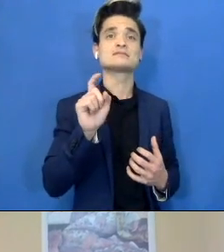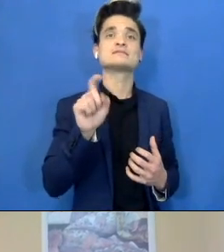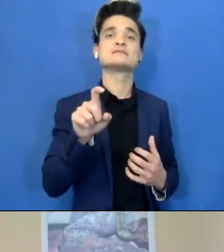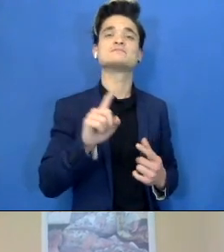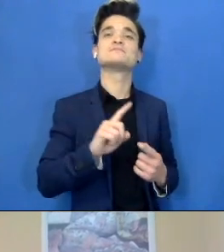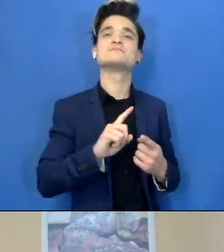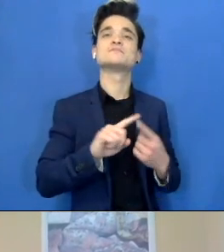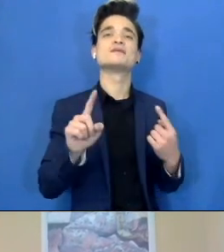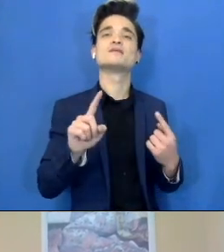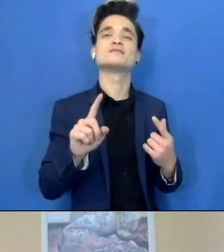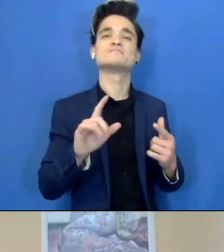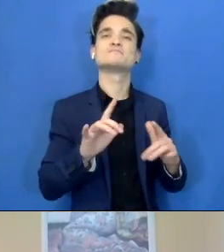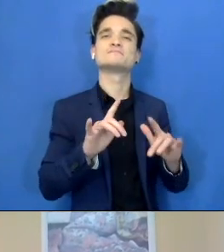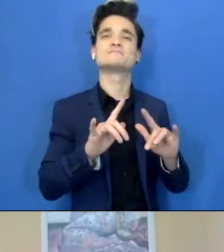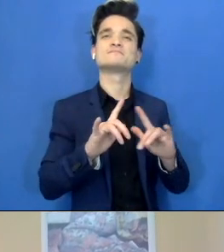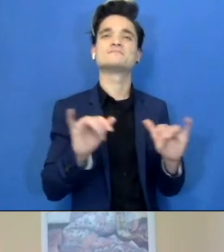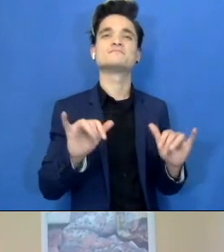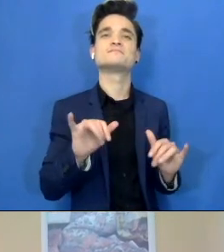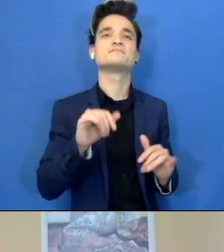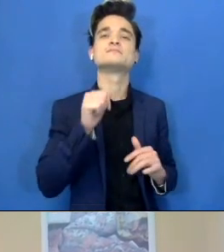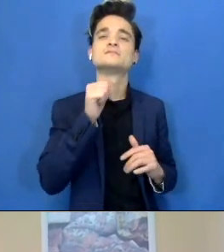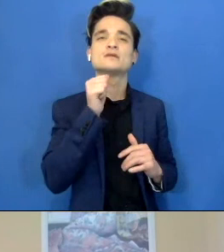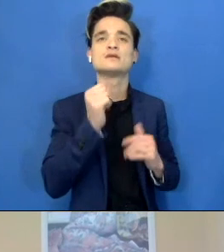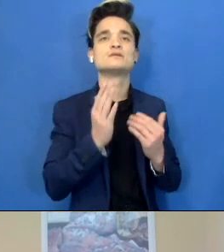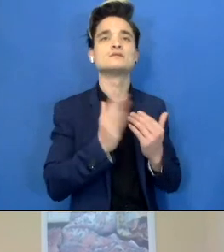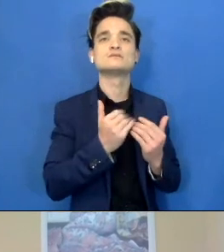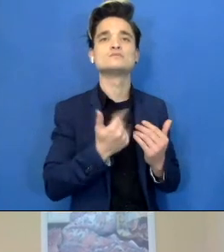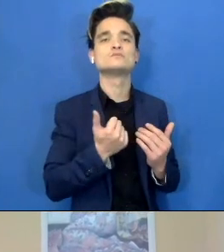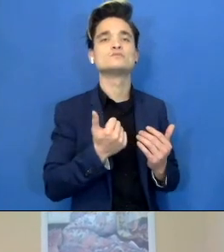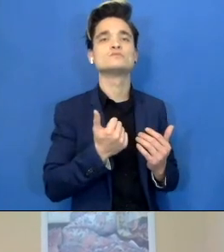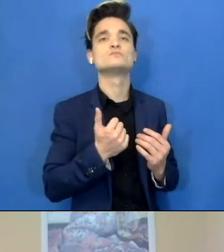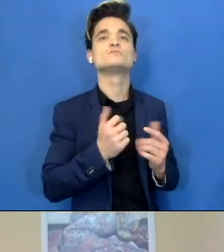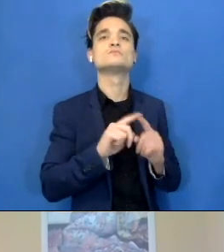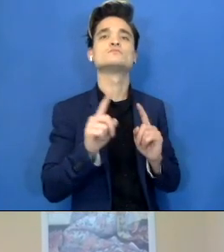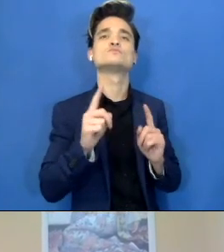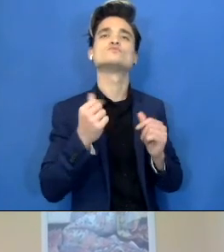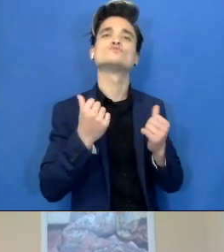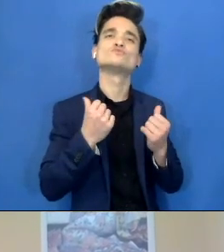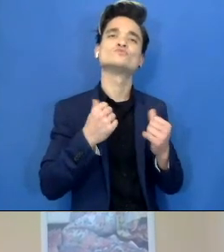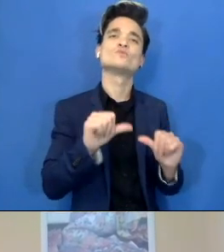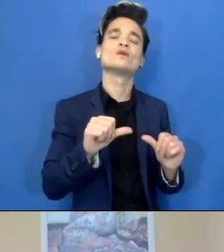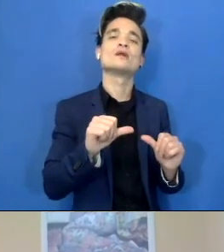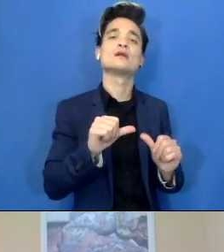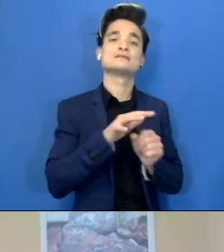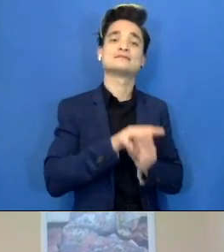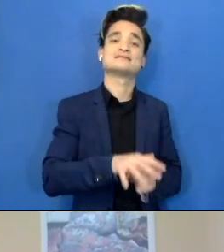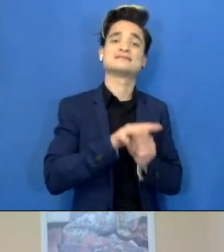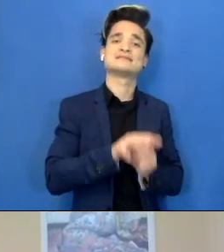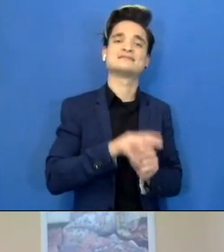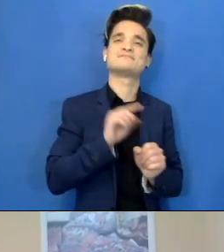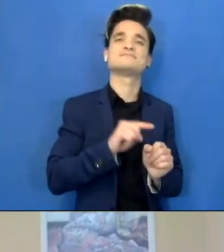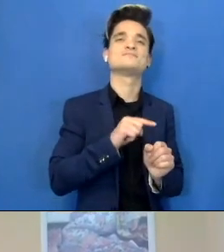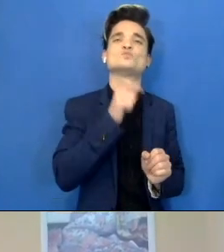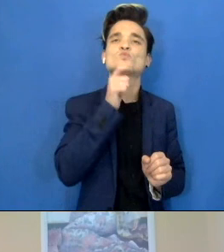It's not easy, but try not to give in to that pressure. Speed sometimes will make you say yes because you're not thinking straight or you don't have all the information.